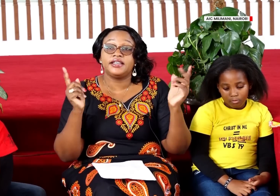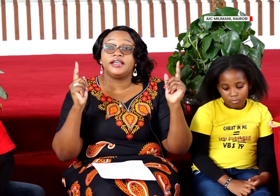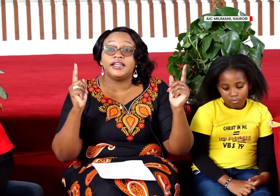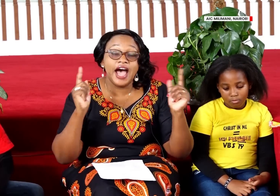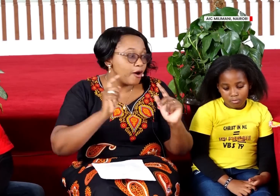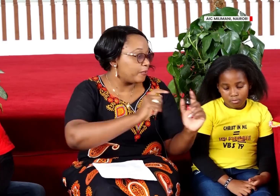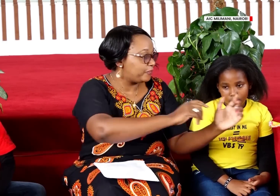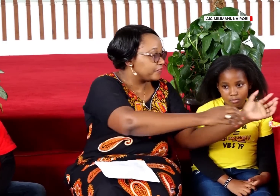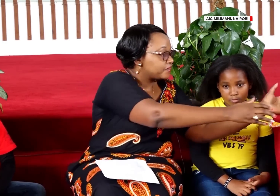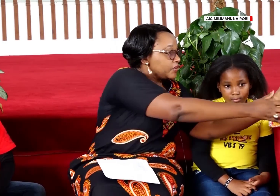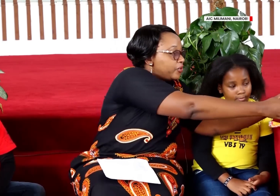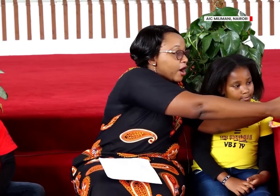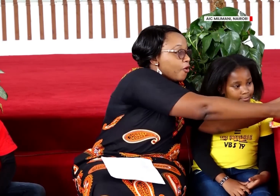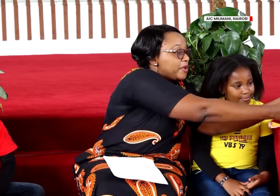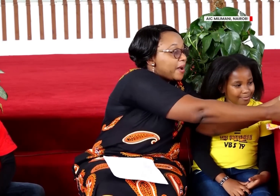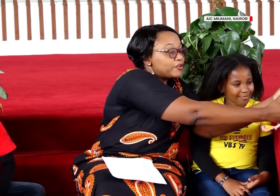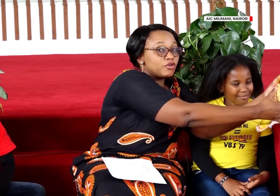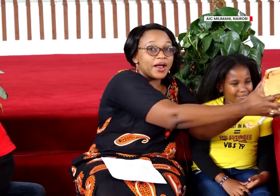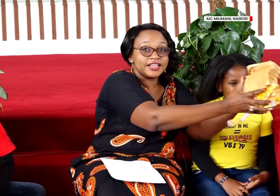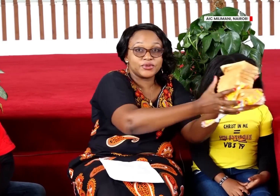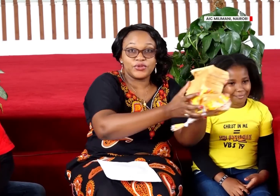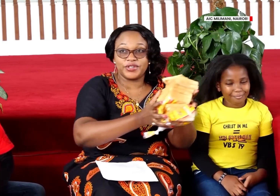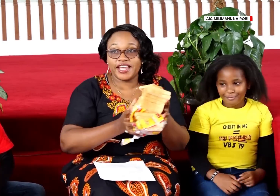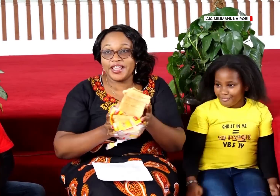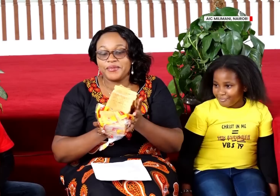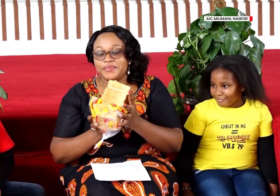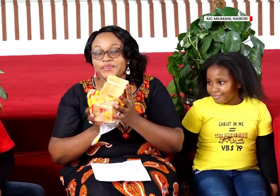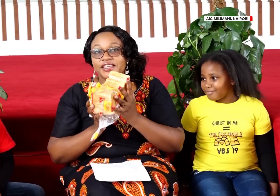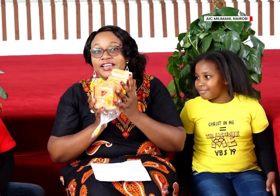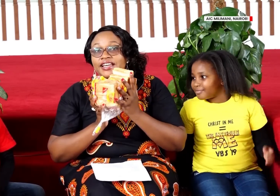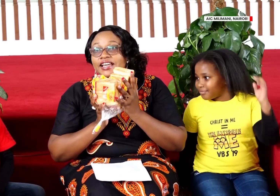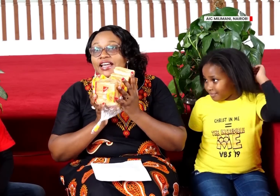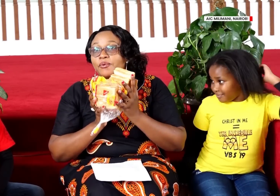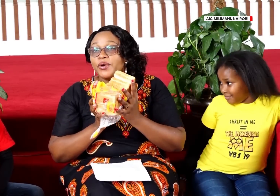us. Now, we are going back to our lesson today.